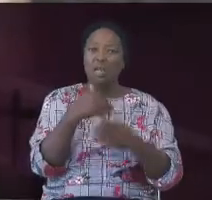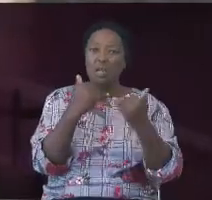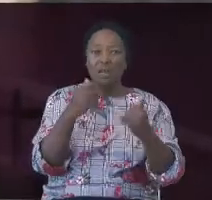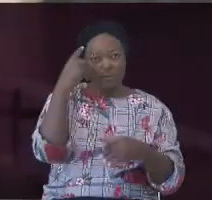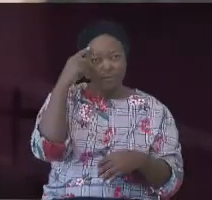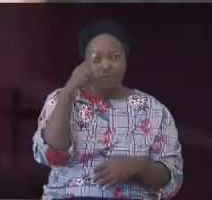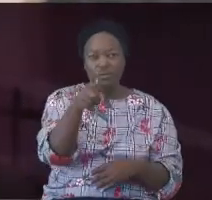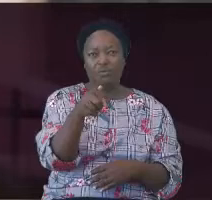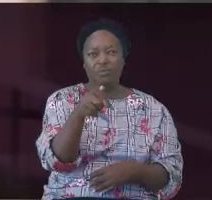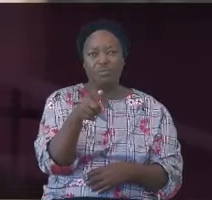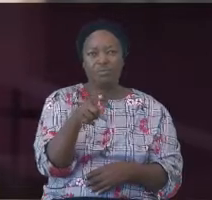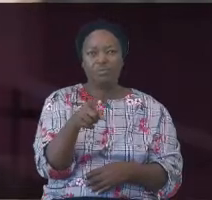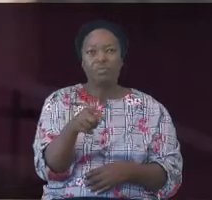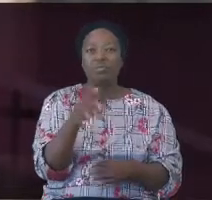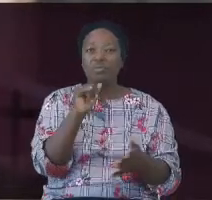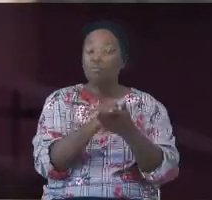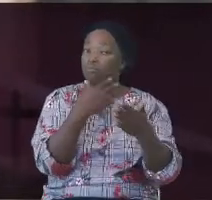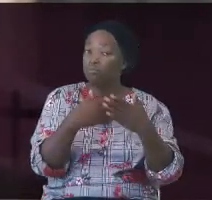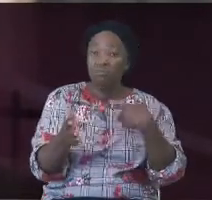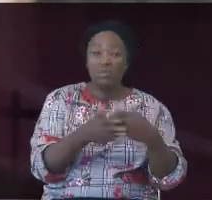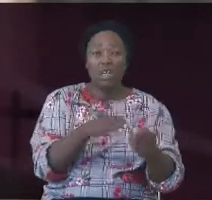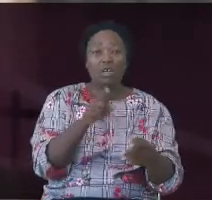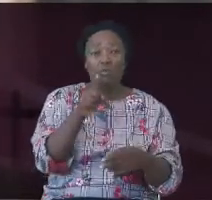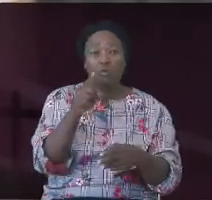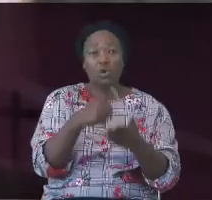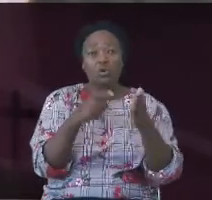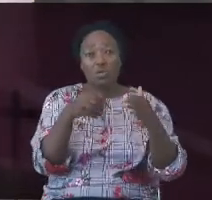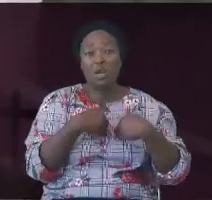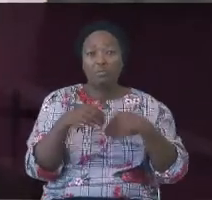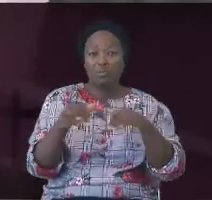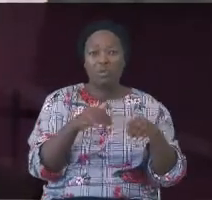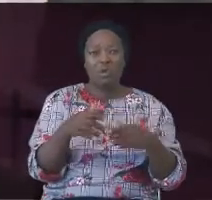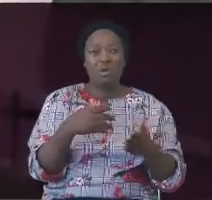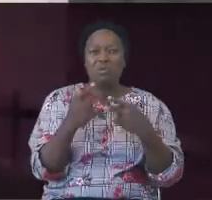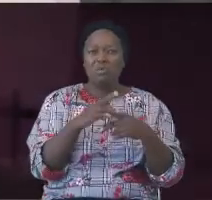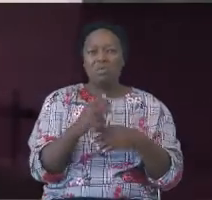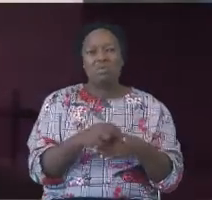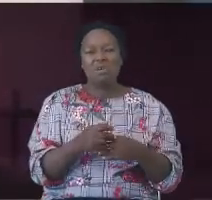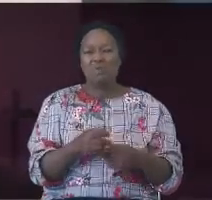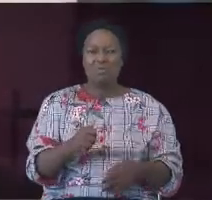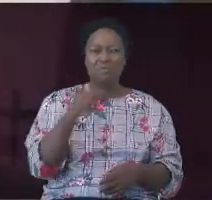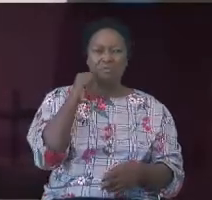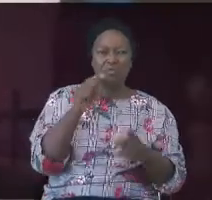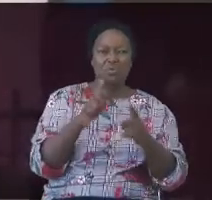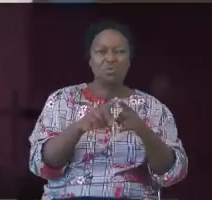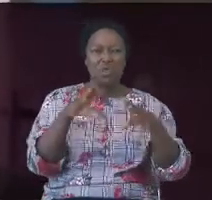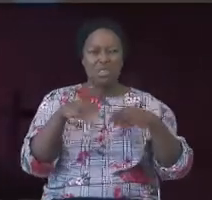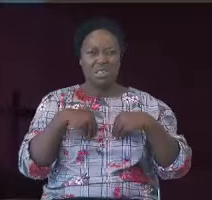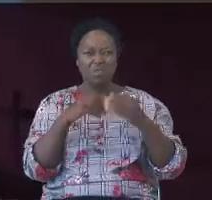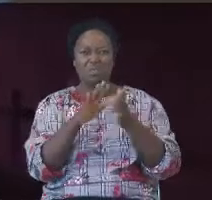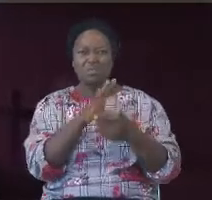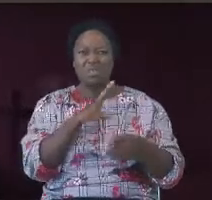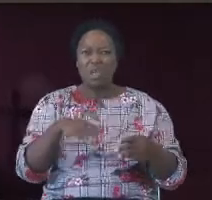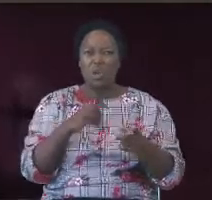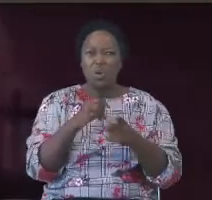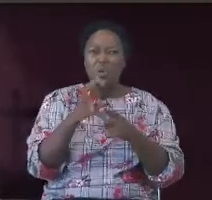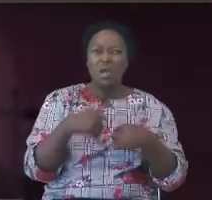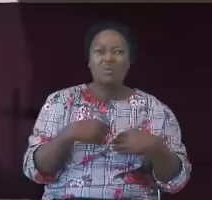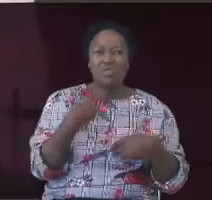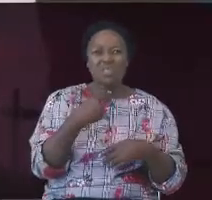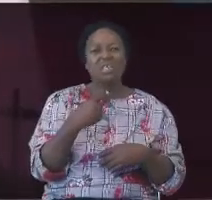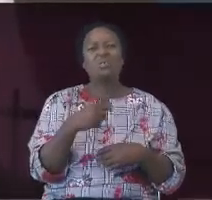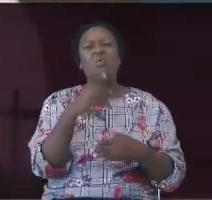huge supplication for them and now for you that whatever you have done maybe you have